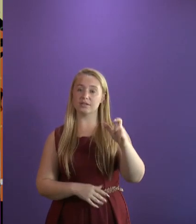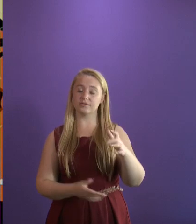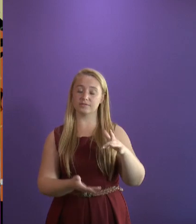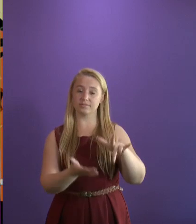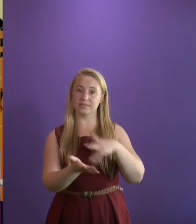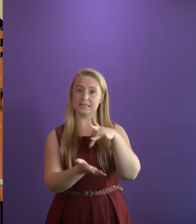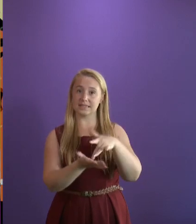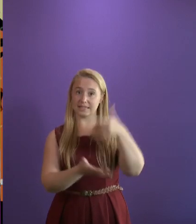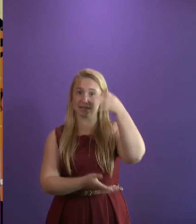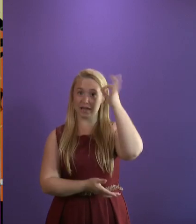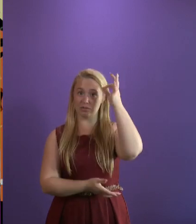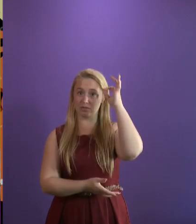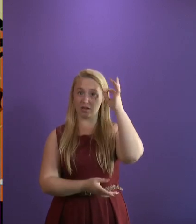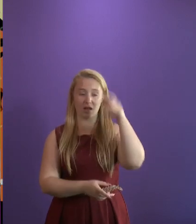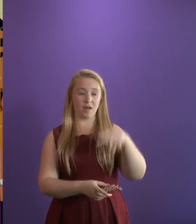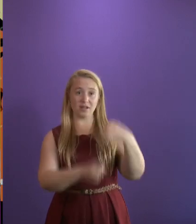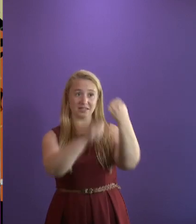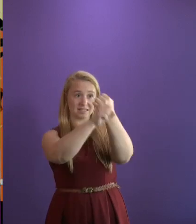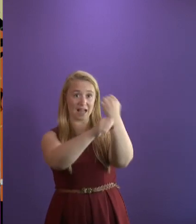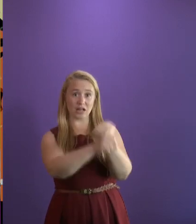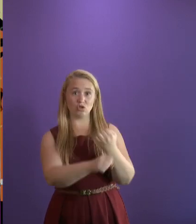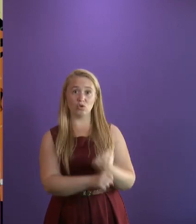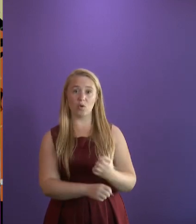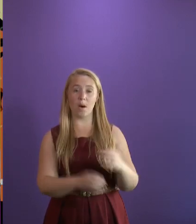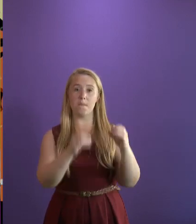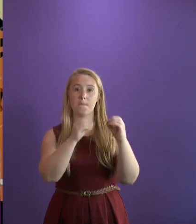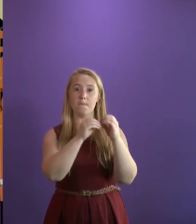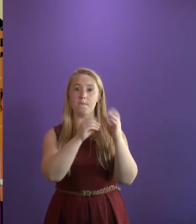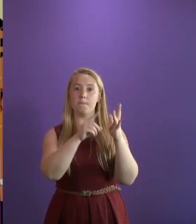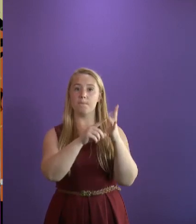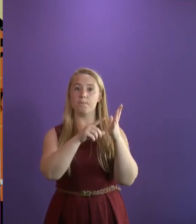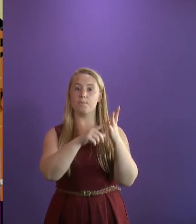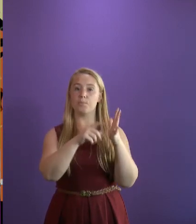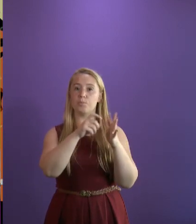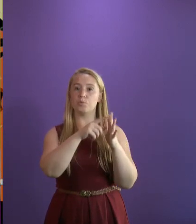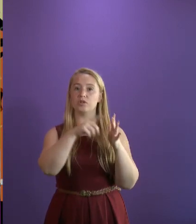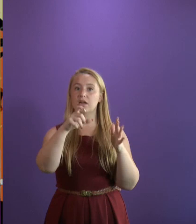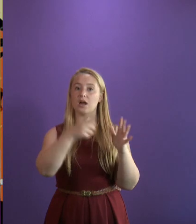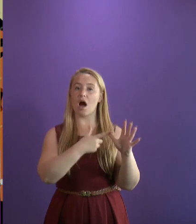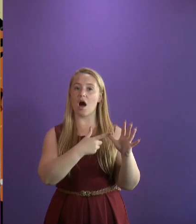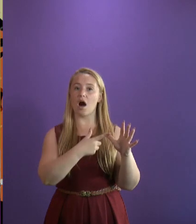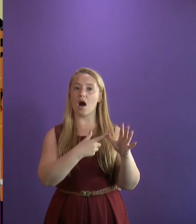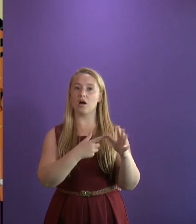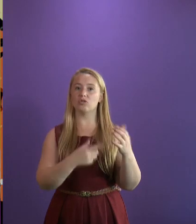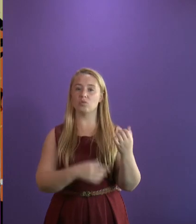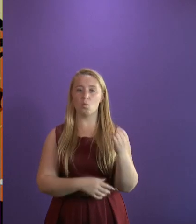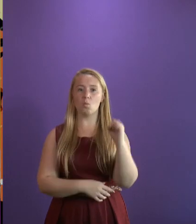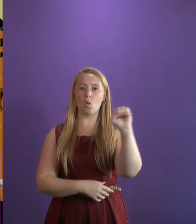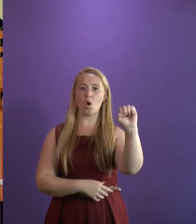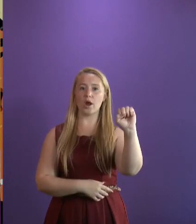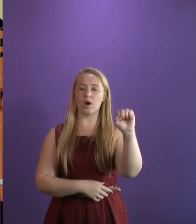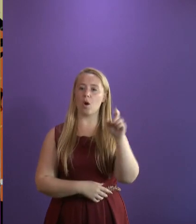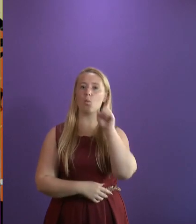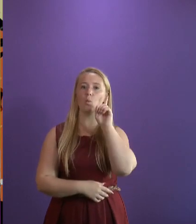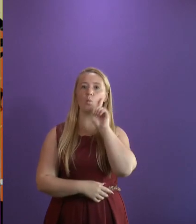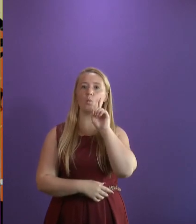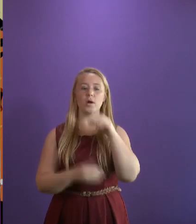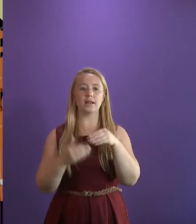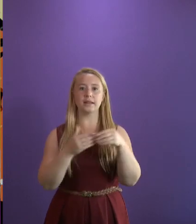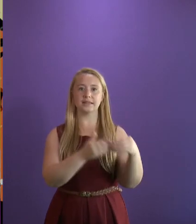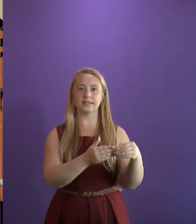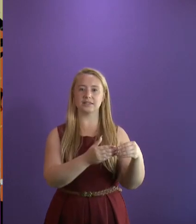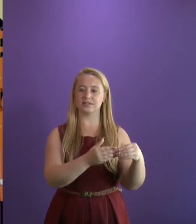struck by a statue of Boudica, the warrior who led women and men